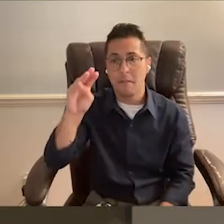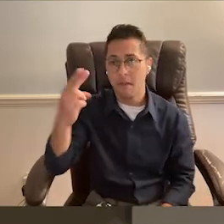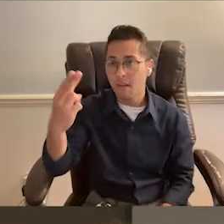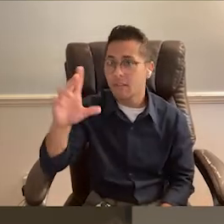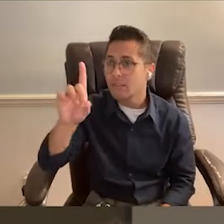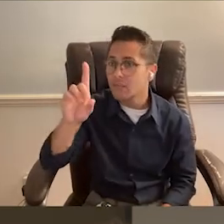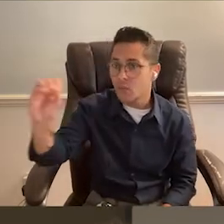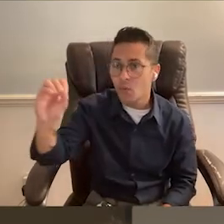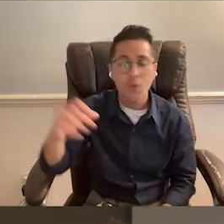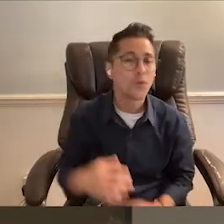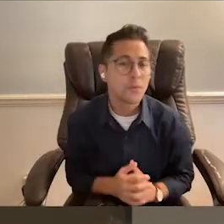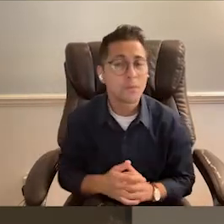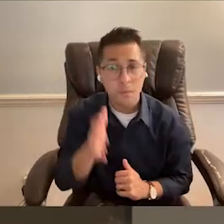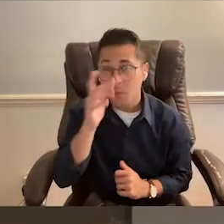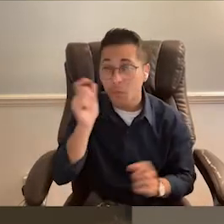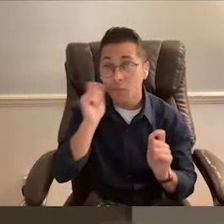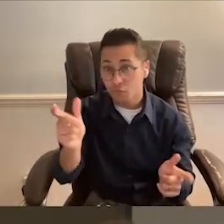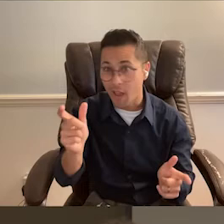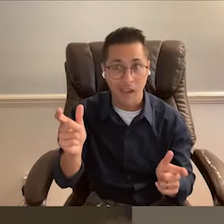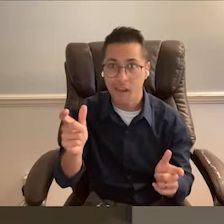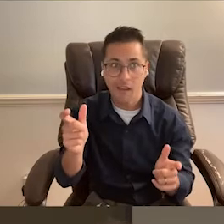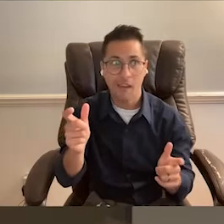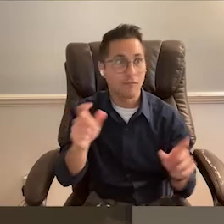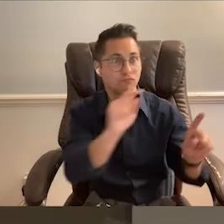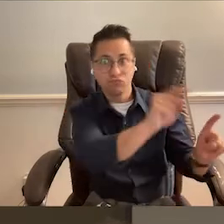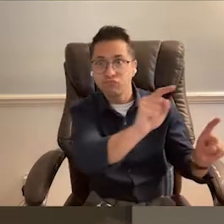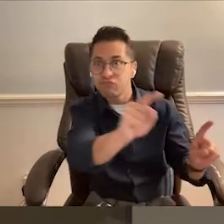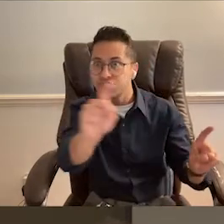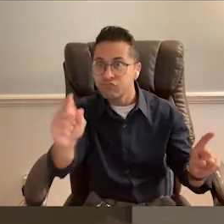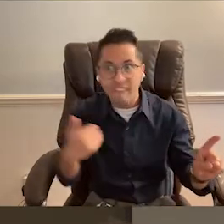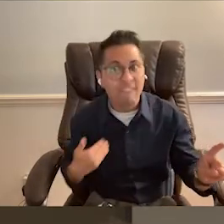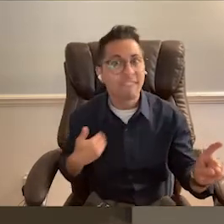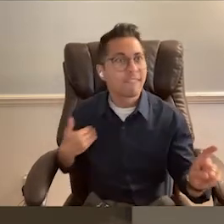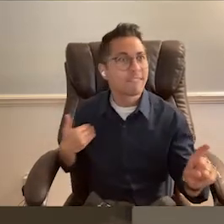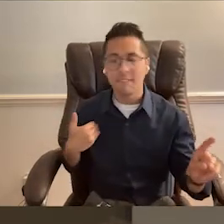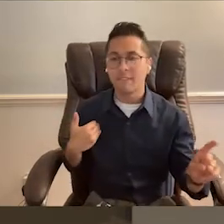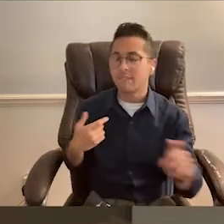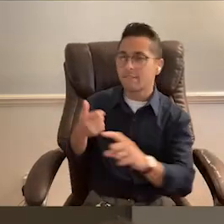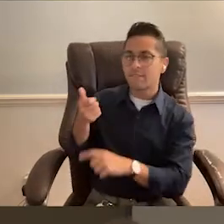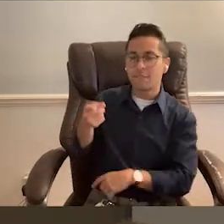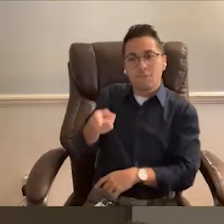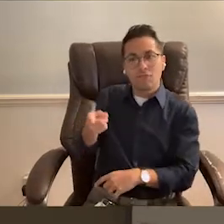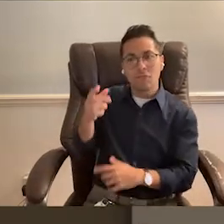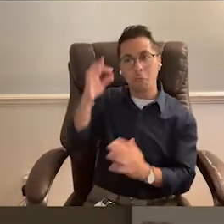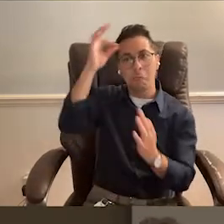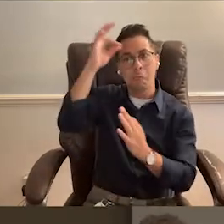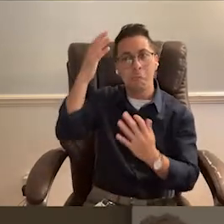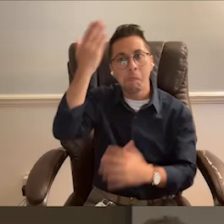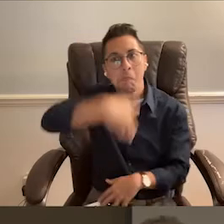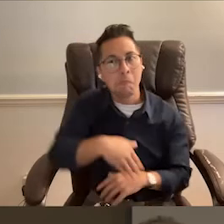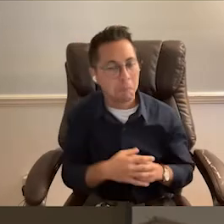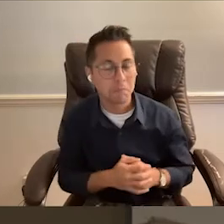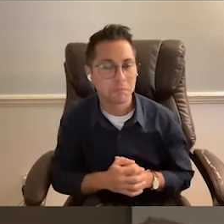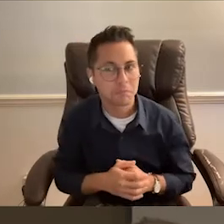So anyone can have a mental health disorder. Mhm. You would be surprised with how many people do, and you